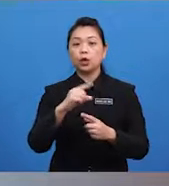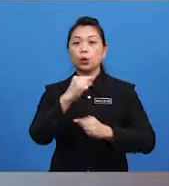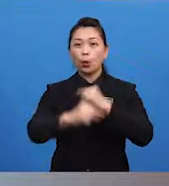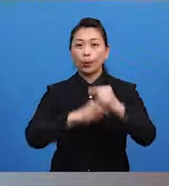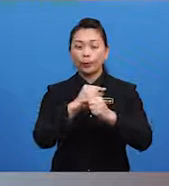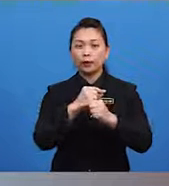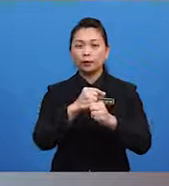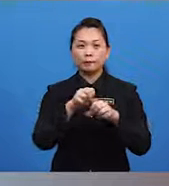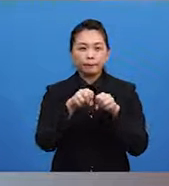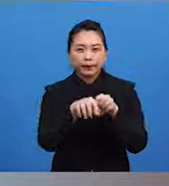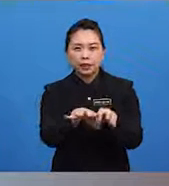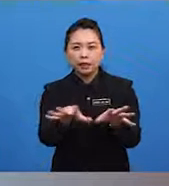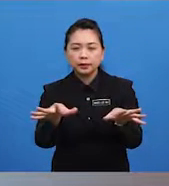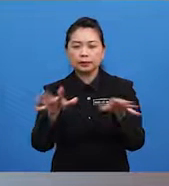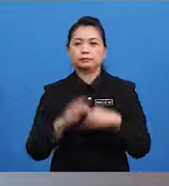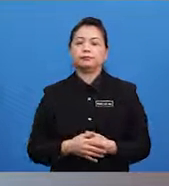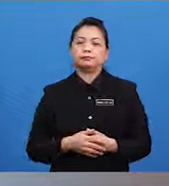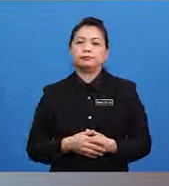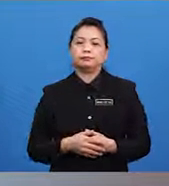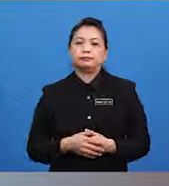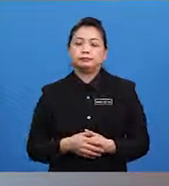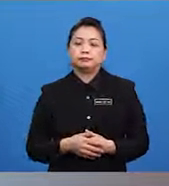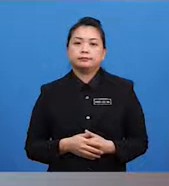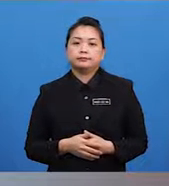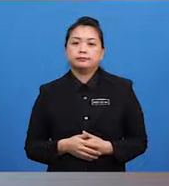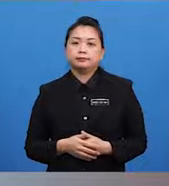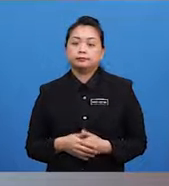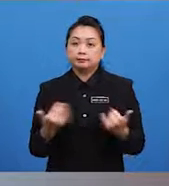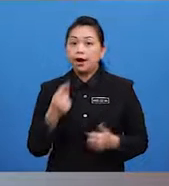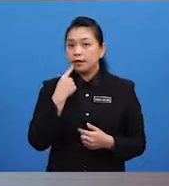pandemic. Next, let's answer the related question.